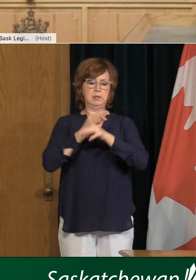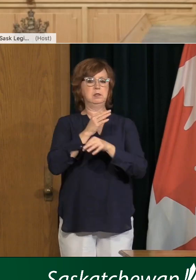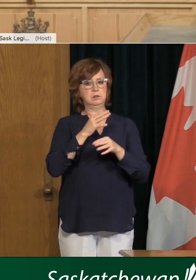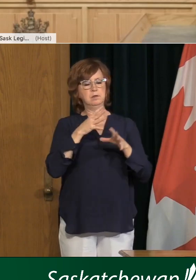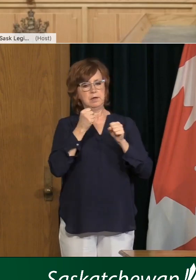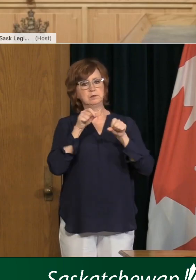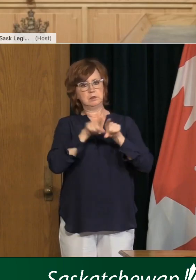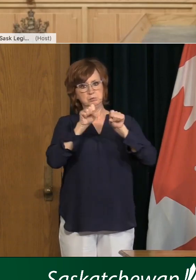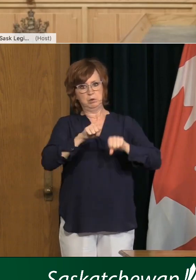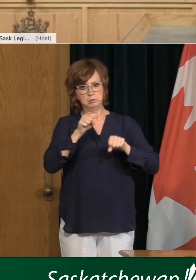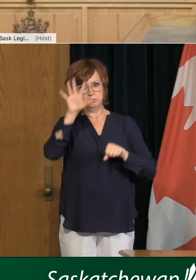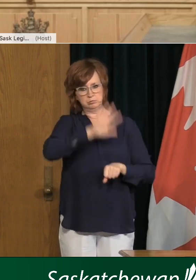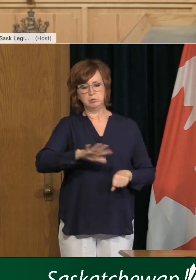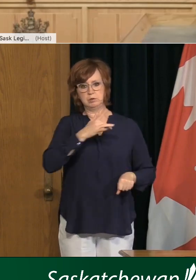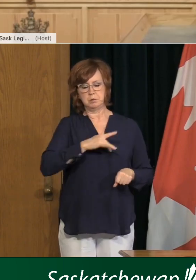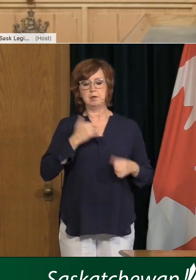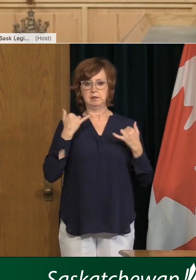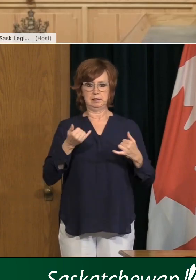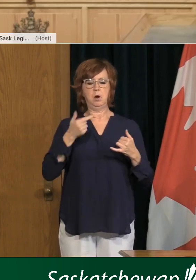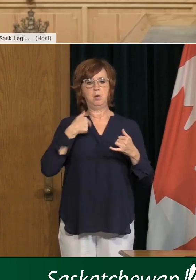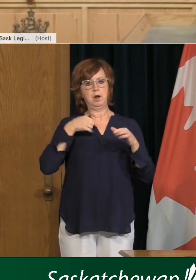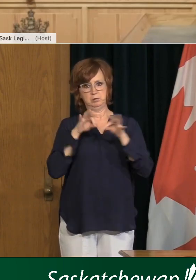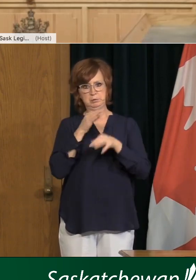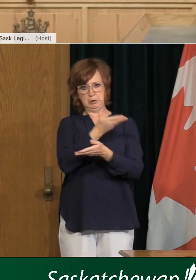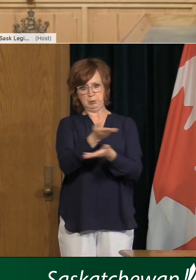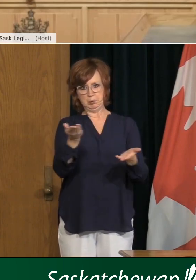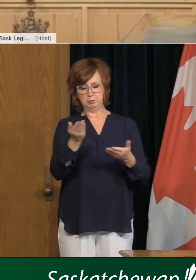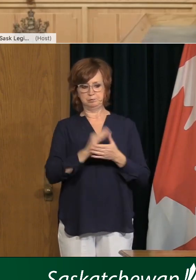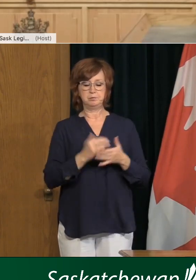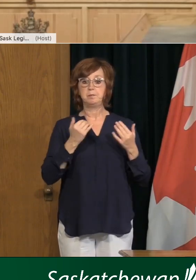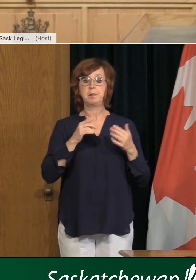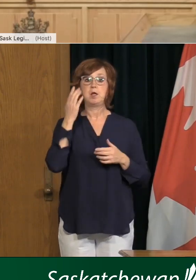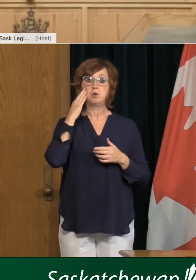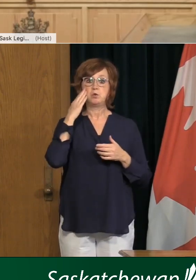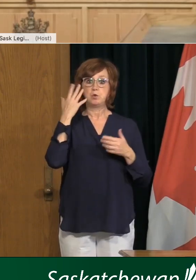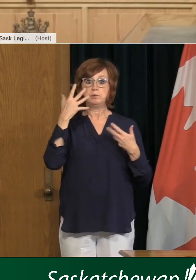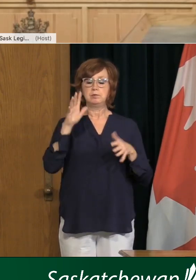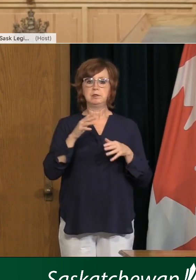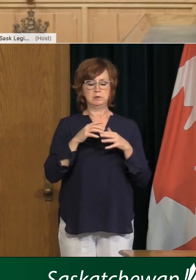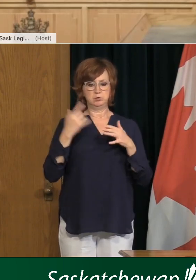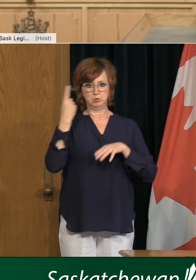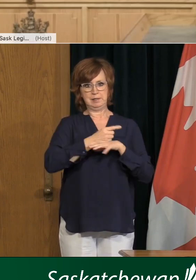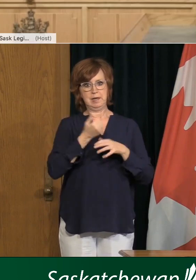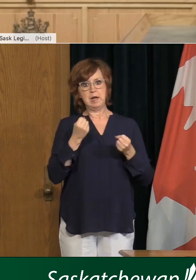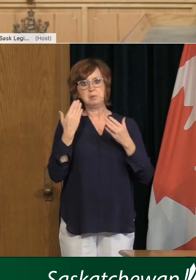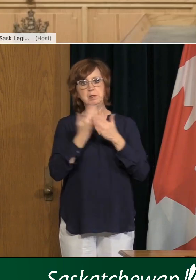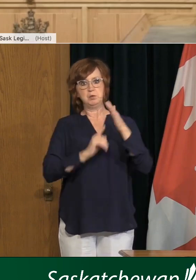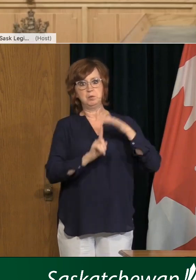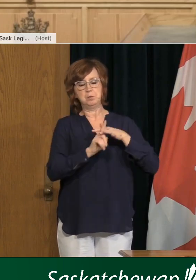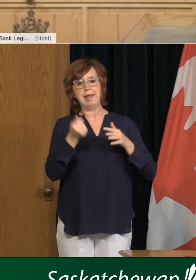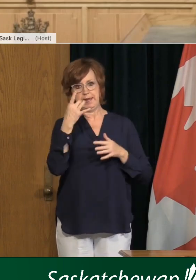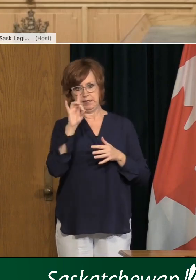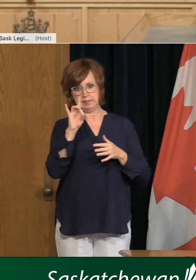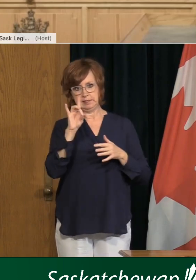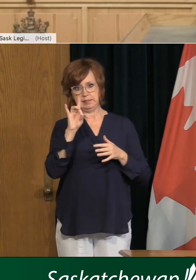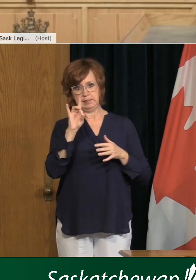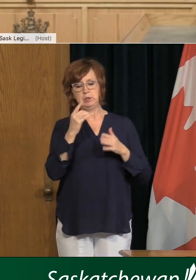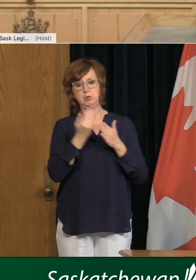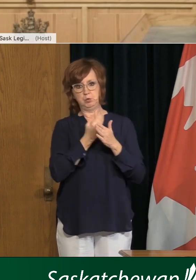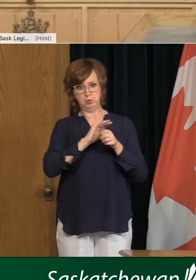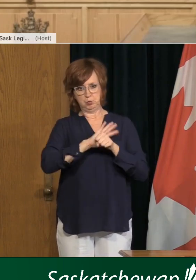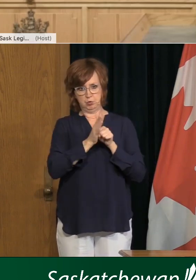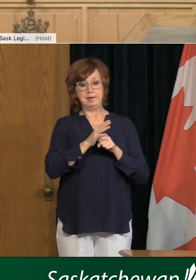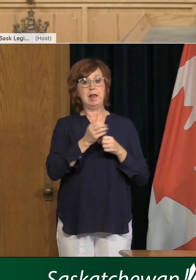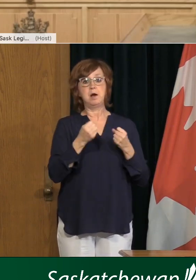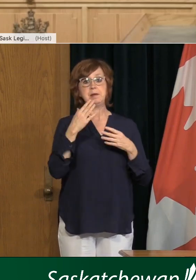now, I'd like to provide this verbal update. As you know from the provincial update today, there are 18 new confirmed cases in the far north.